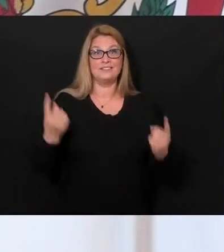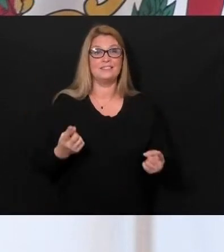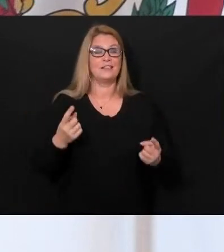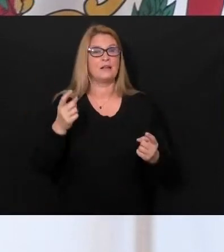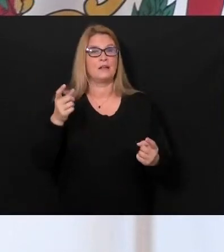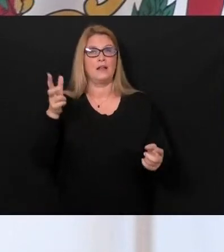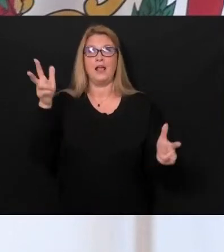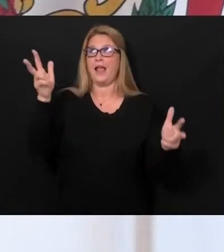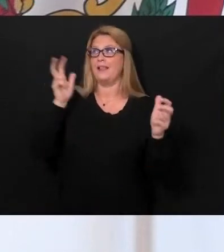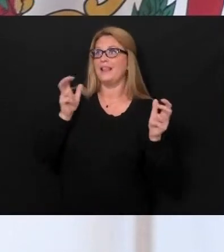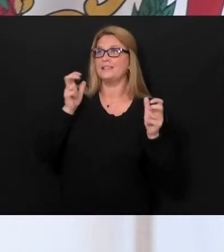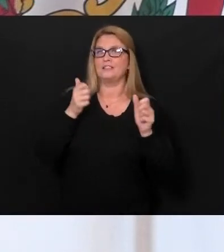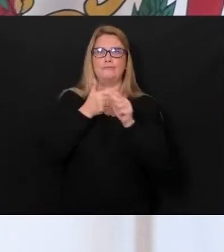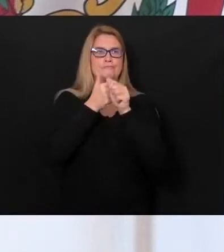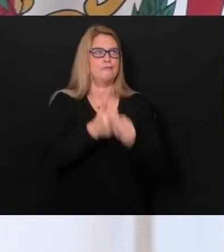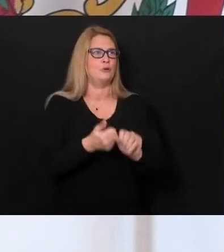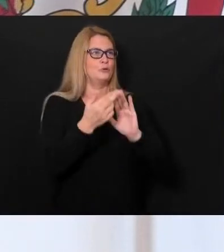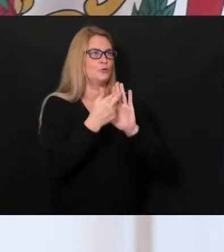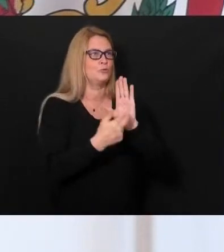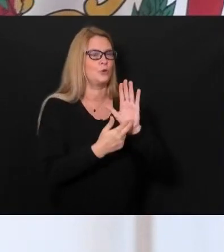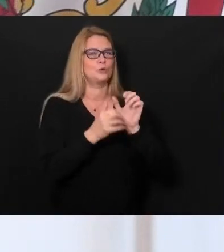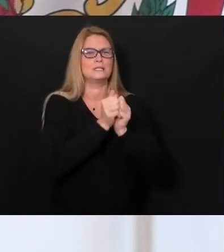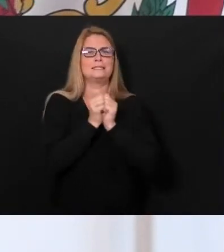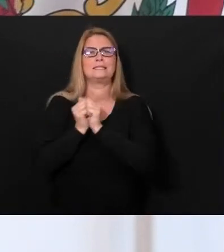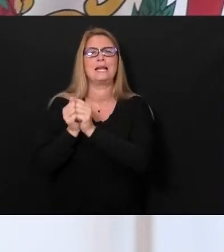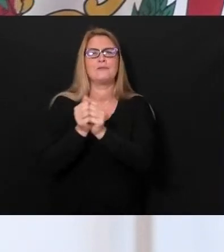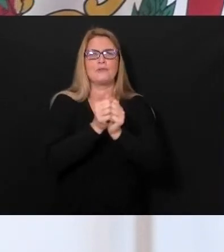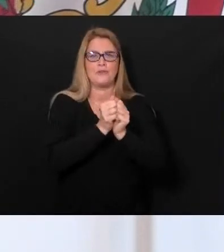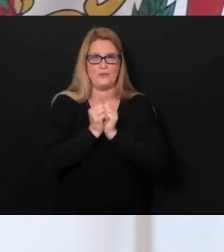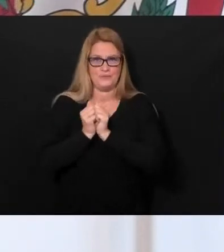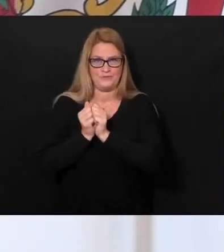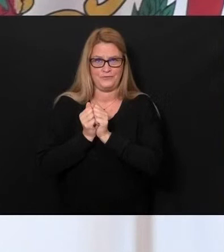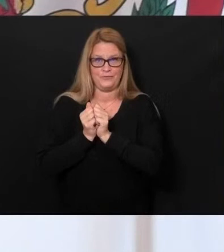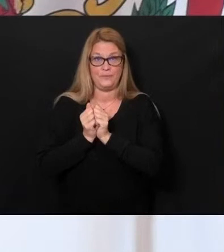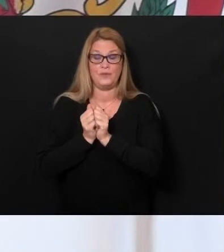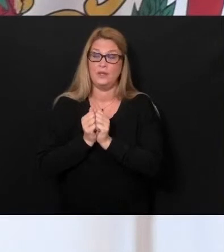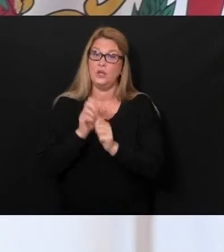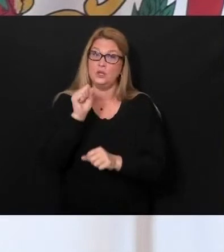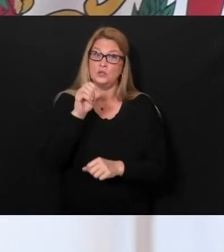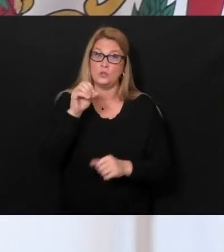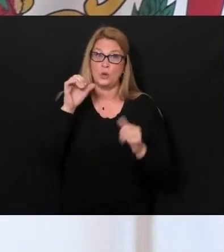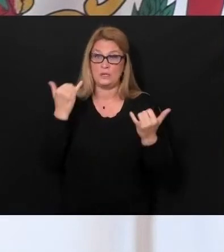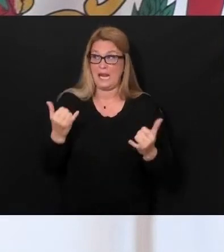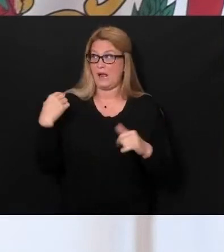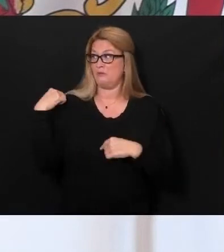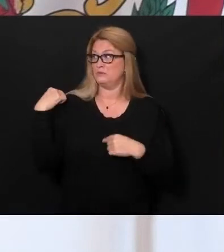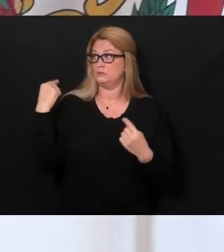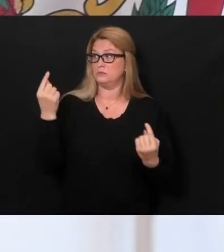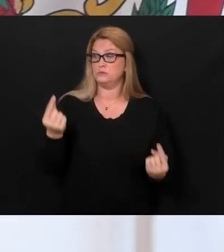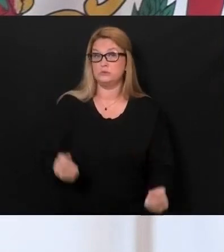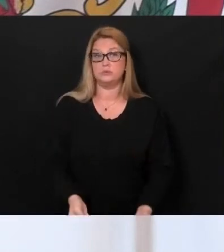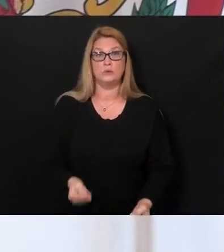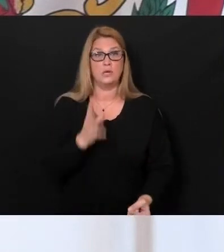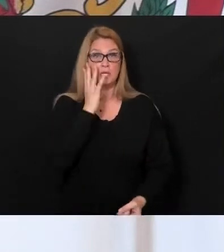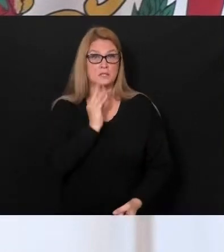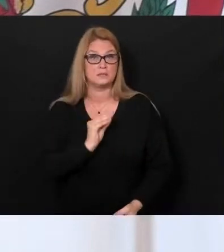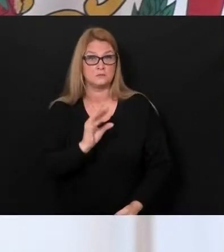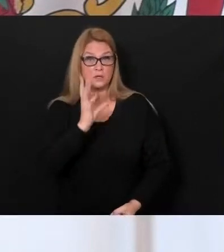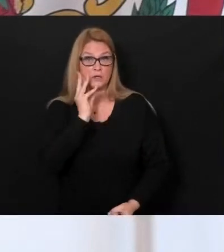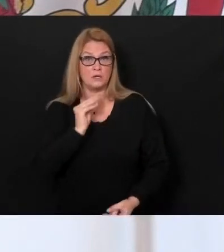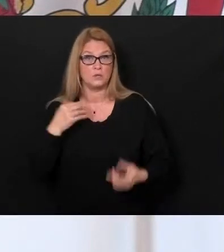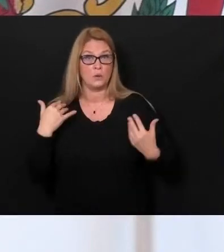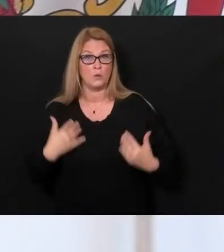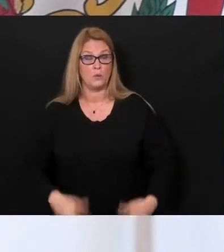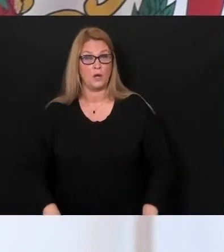listened and stayed together. So while it has been a journey that has really been to hell